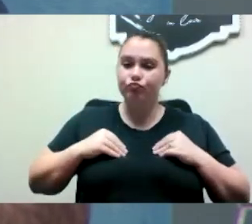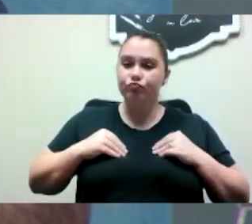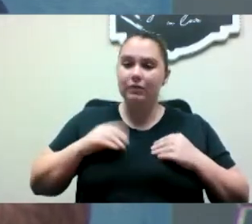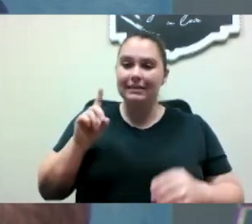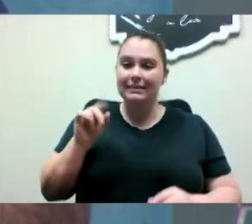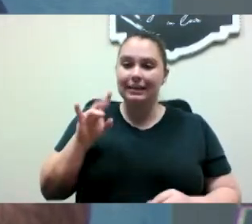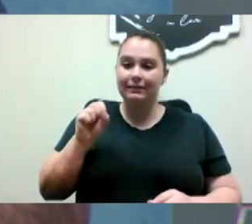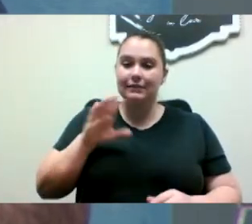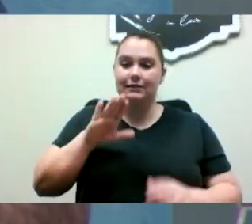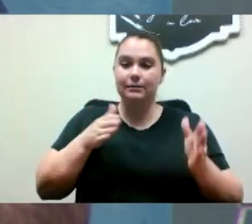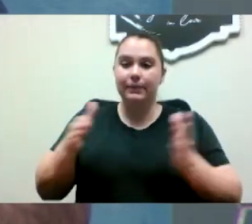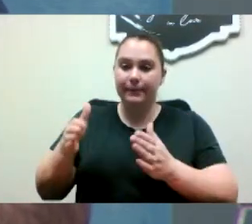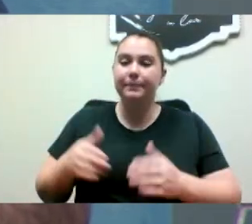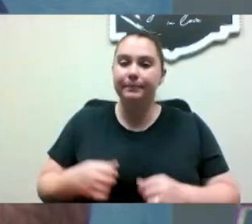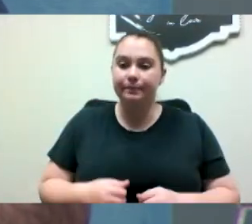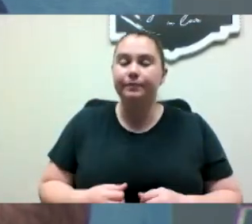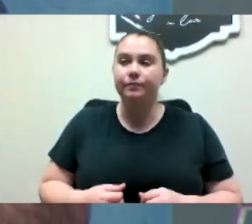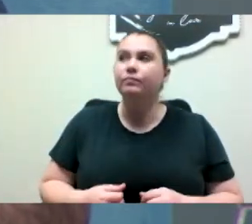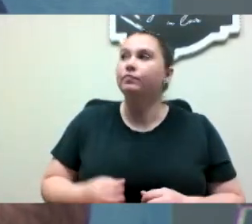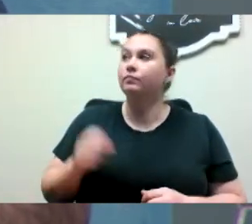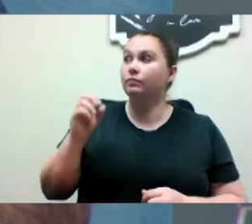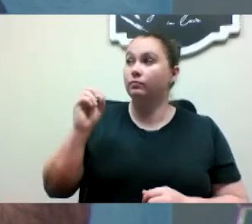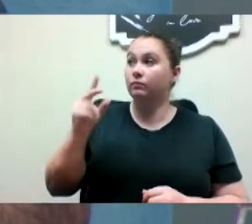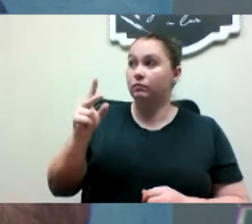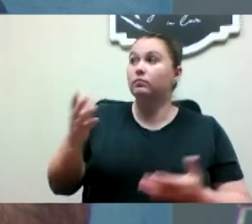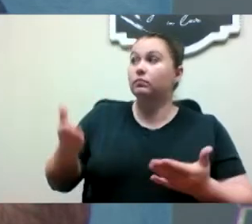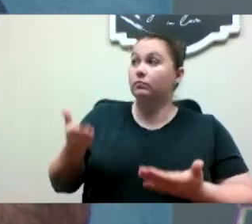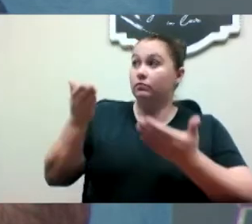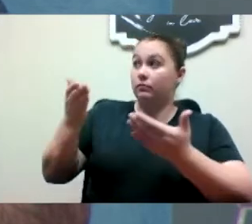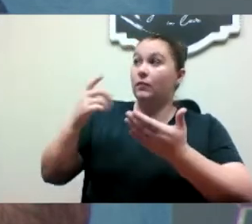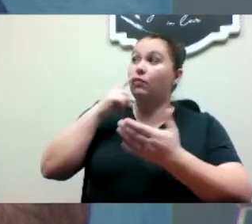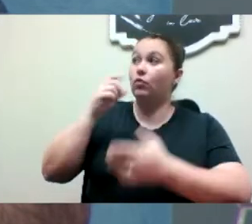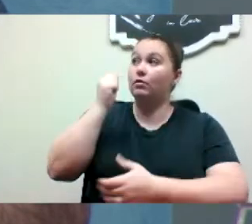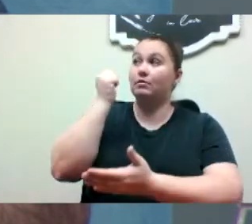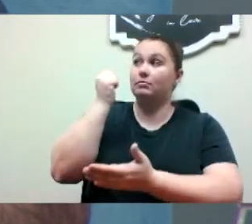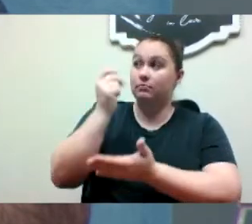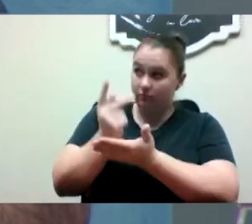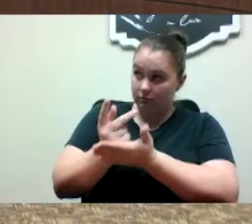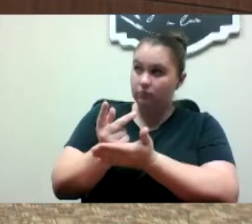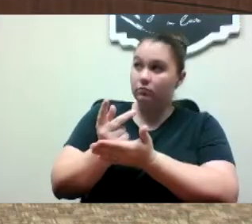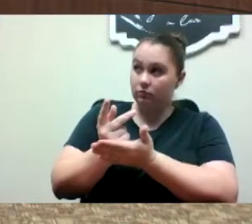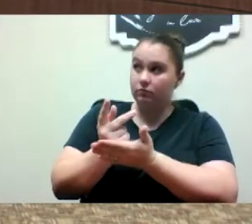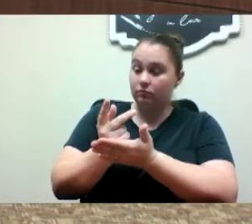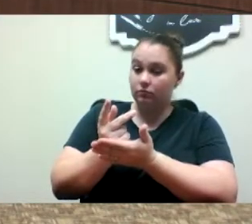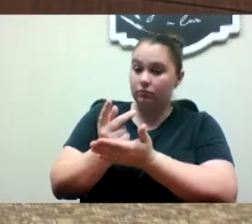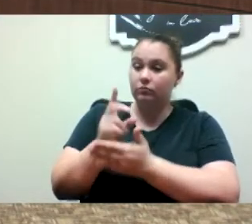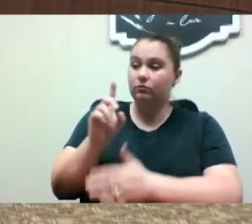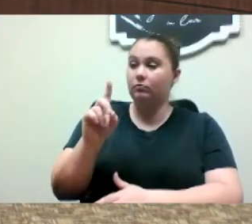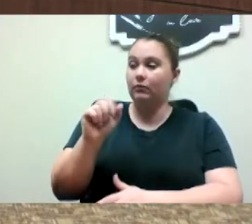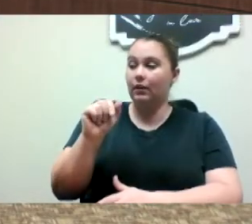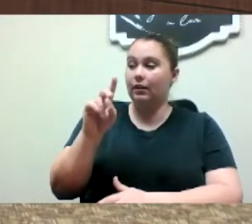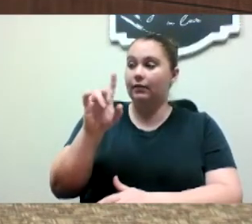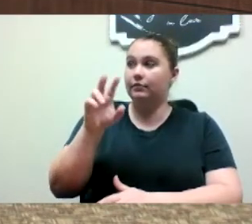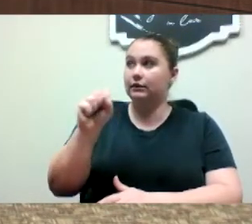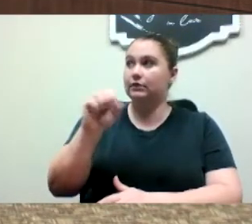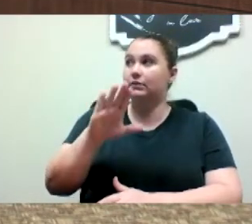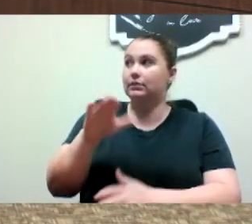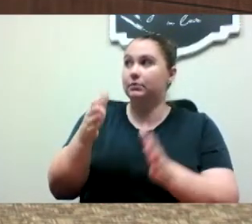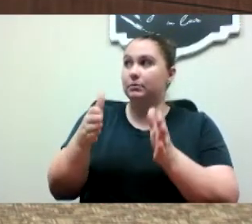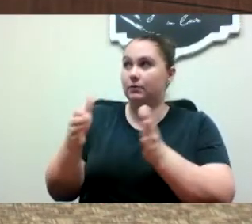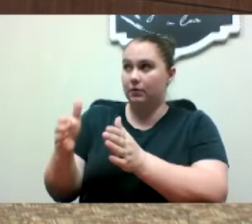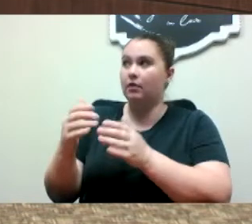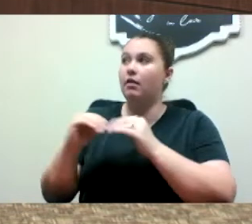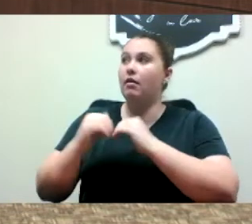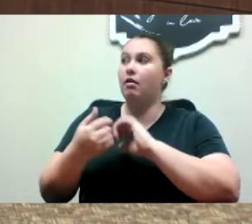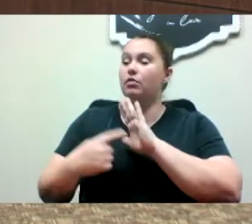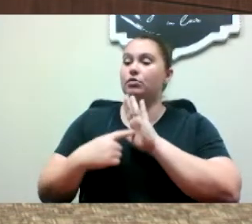All right, a motion to approve the Davis plan with election precinct changes as presented on